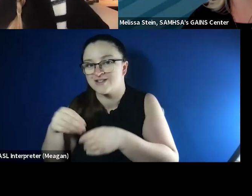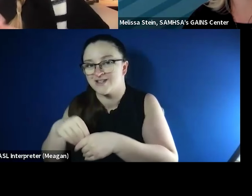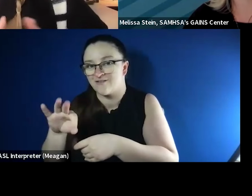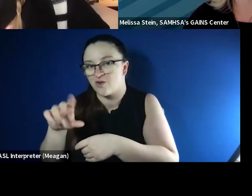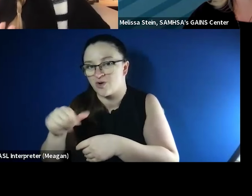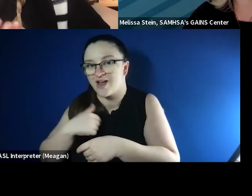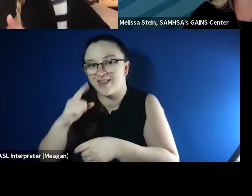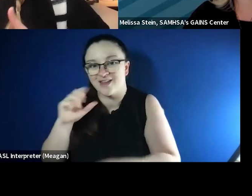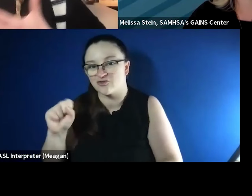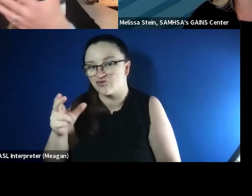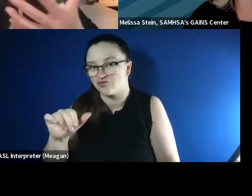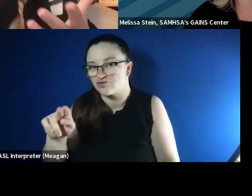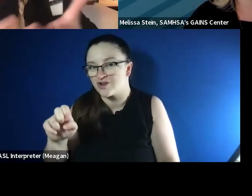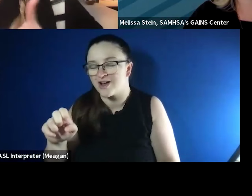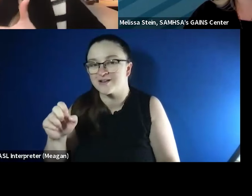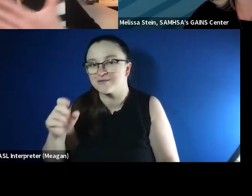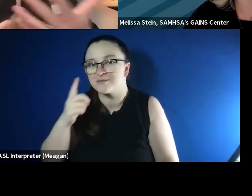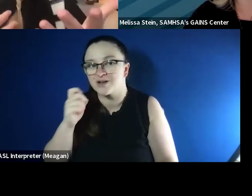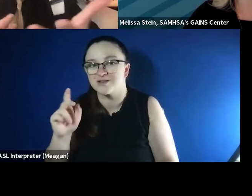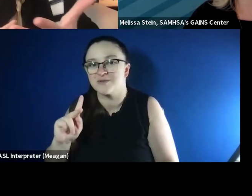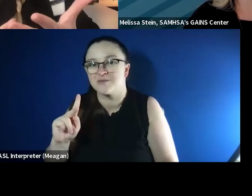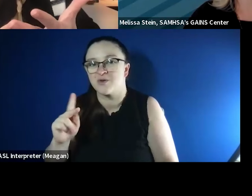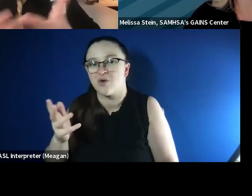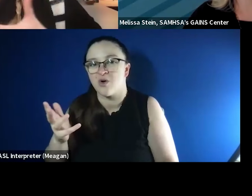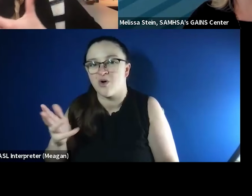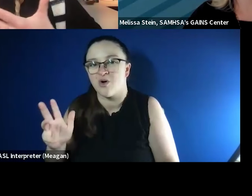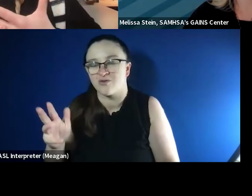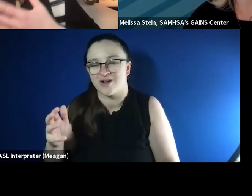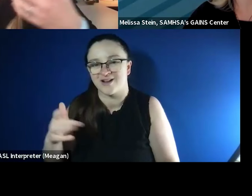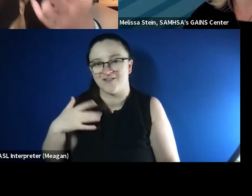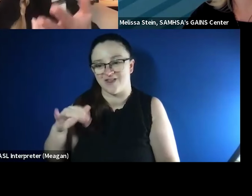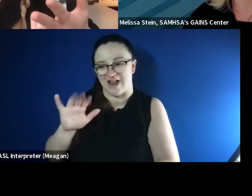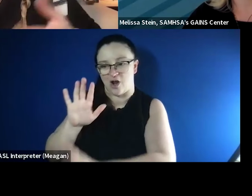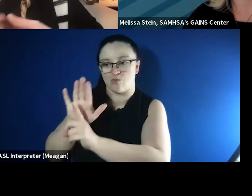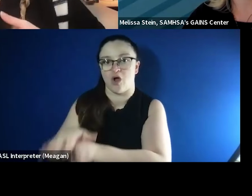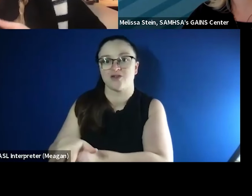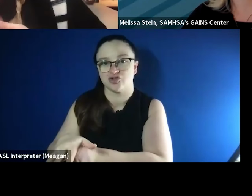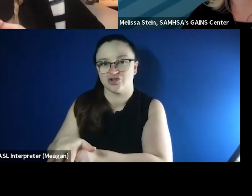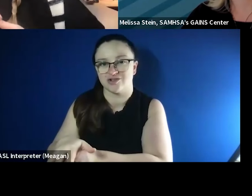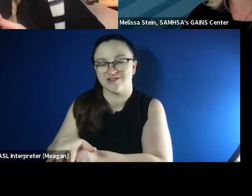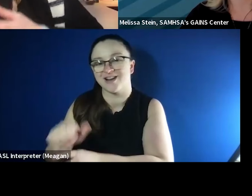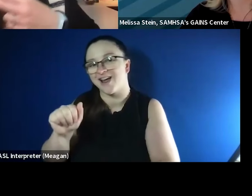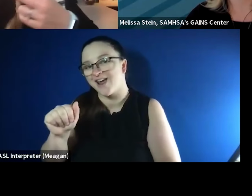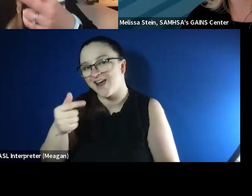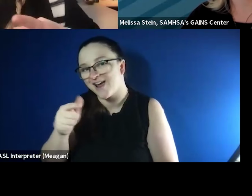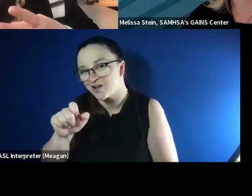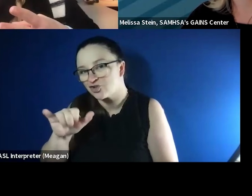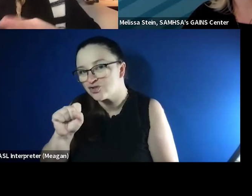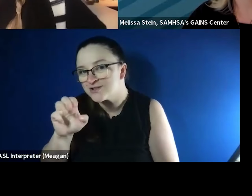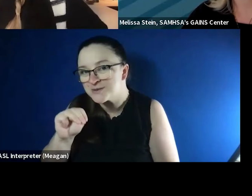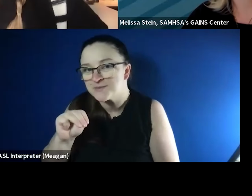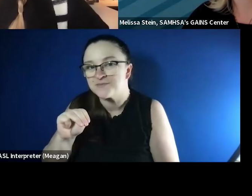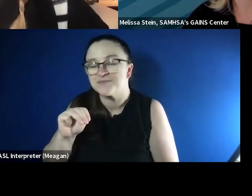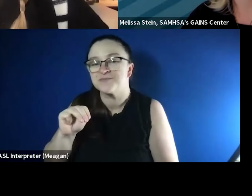because, you know, folks are already bearing this sort of tripartite oppression, you know, ageism, the criminal legal system, and then